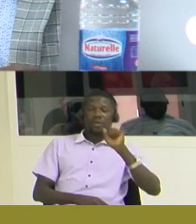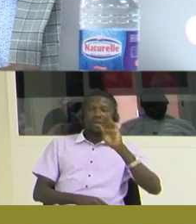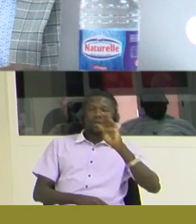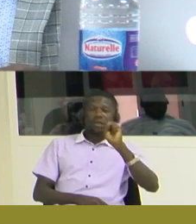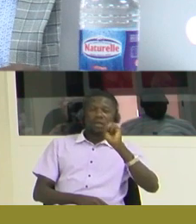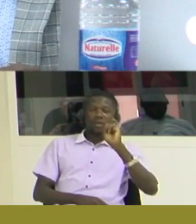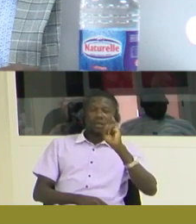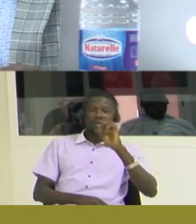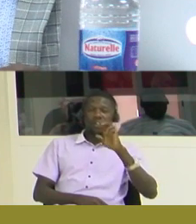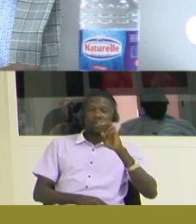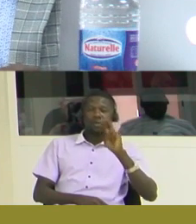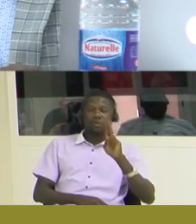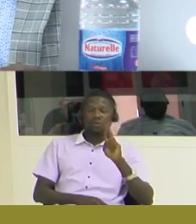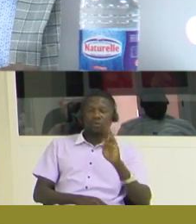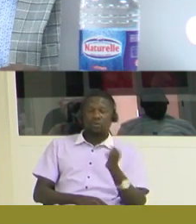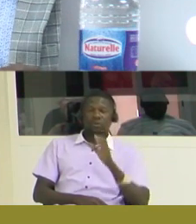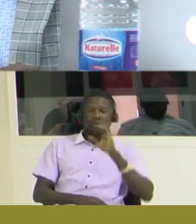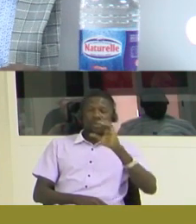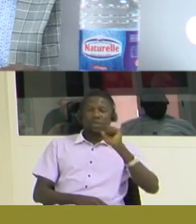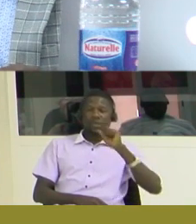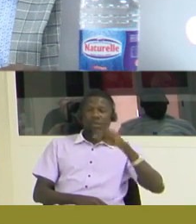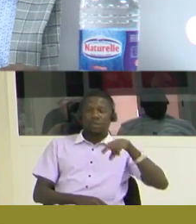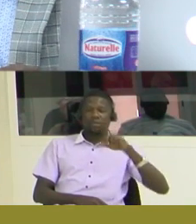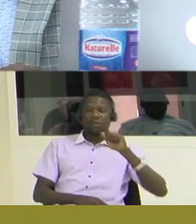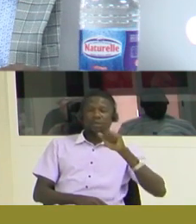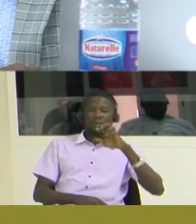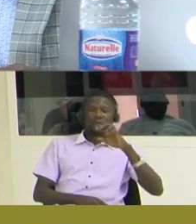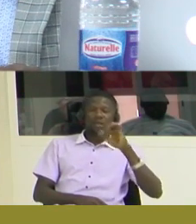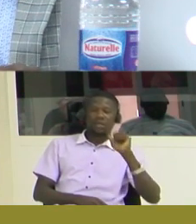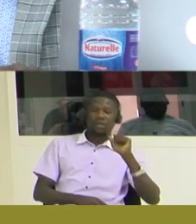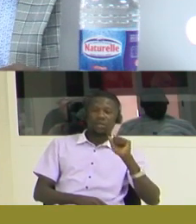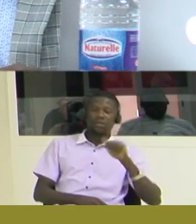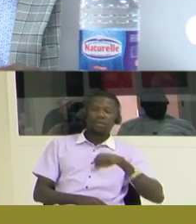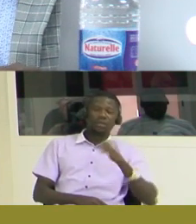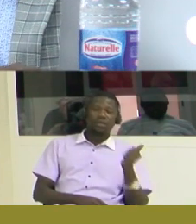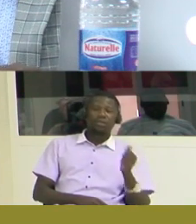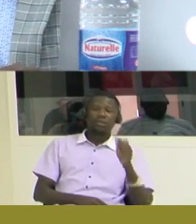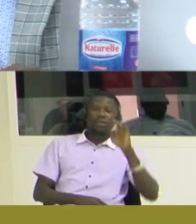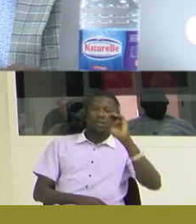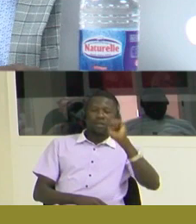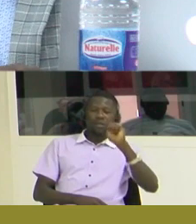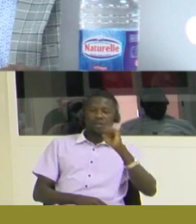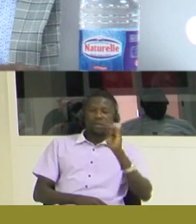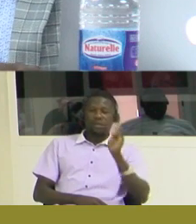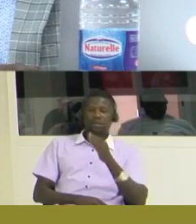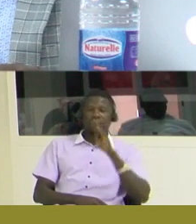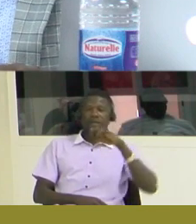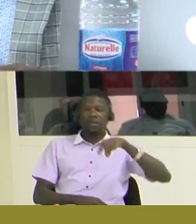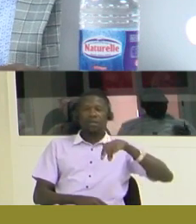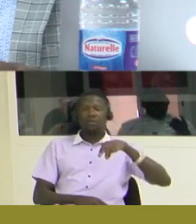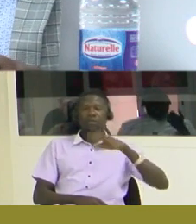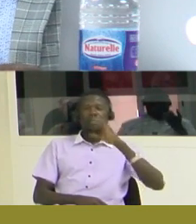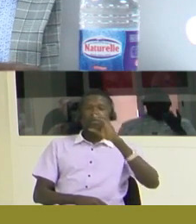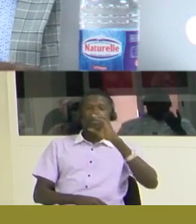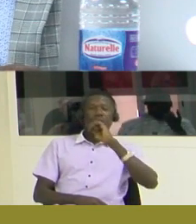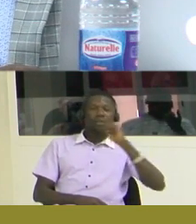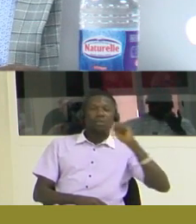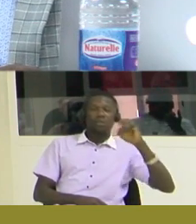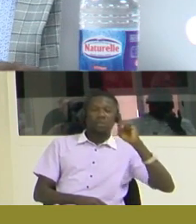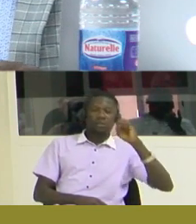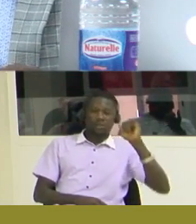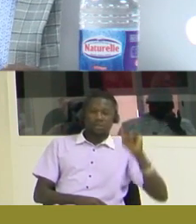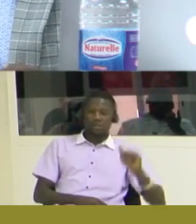at Windham barracks on November 11th yes you